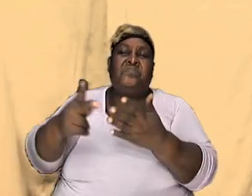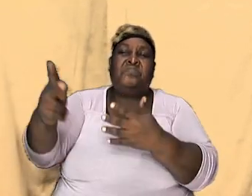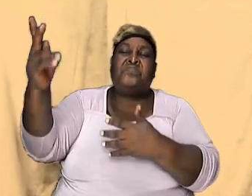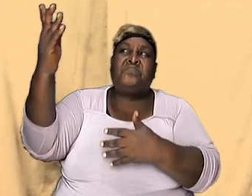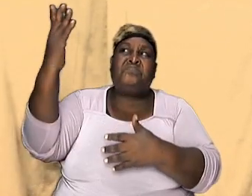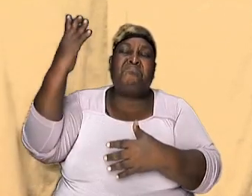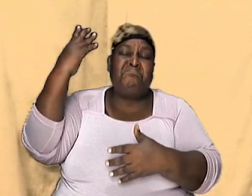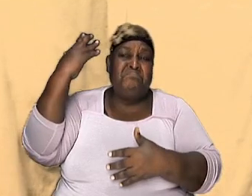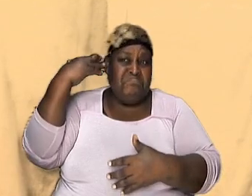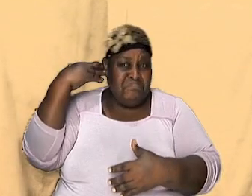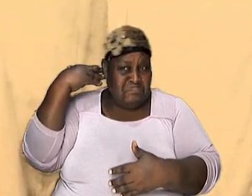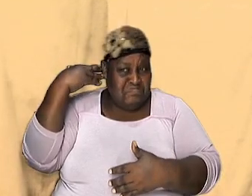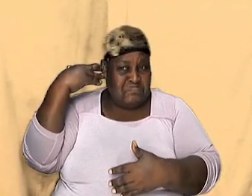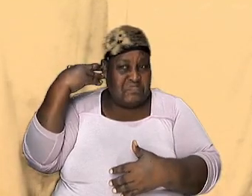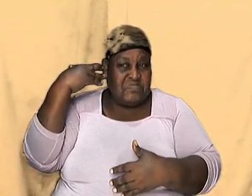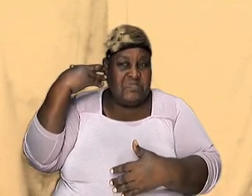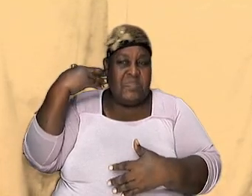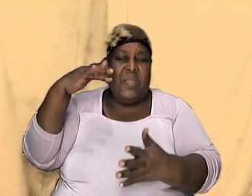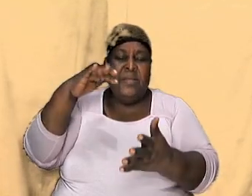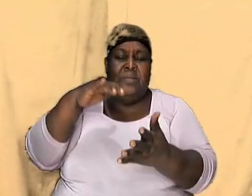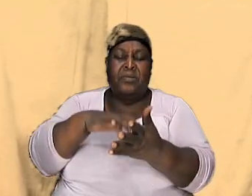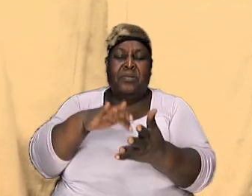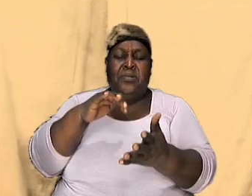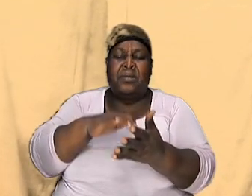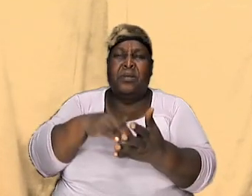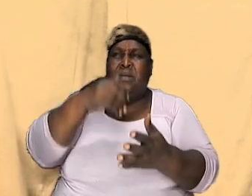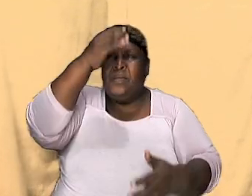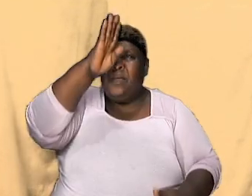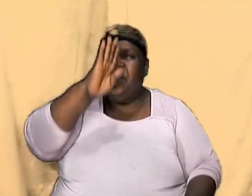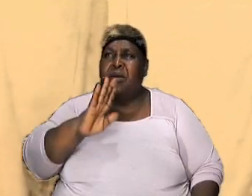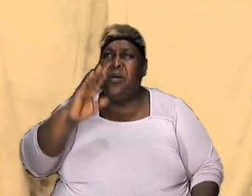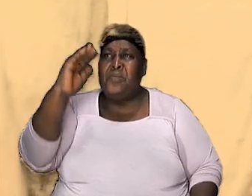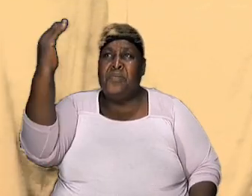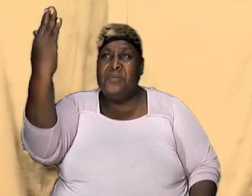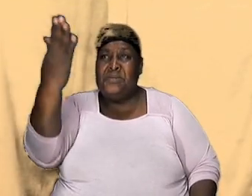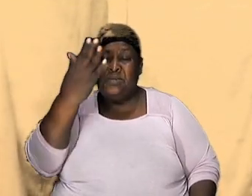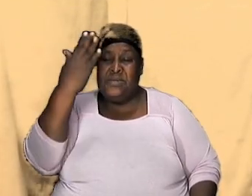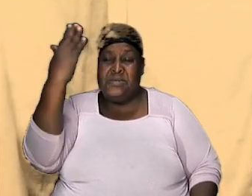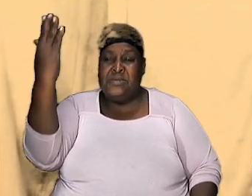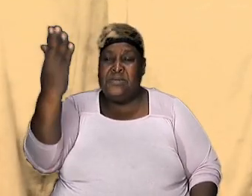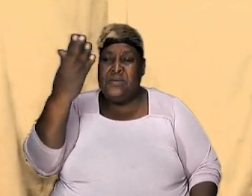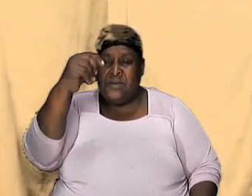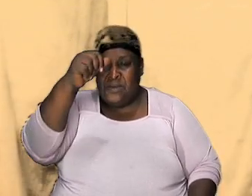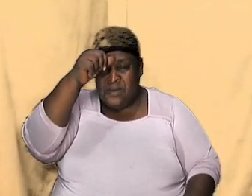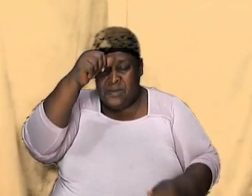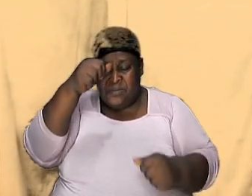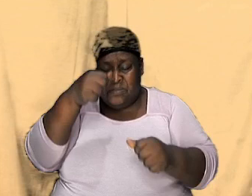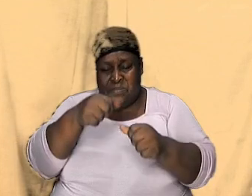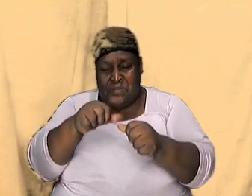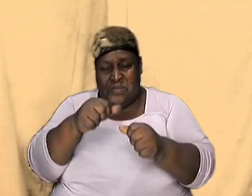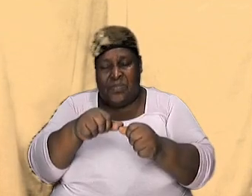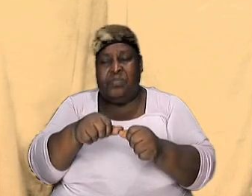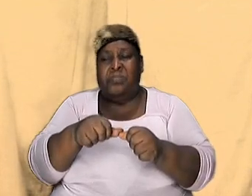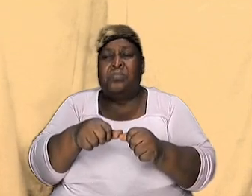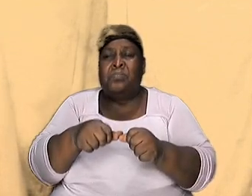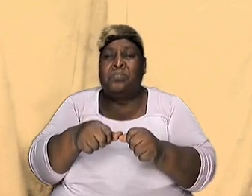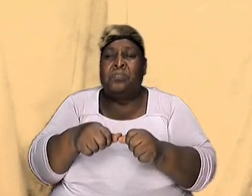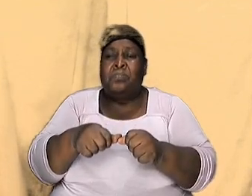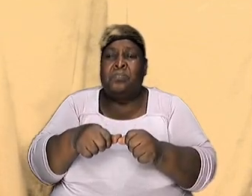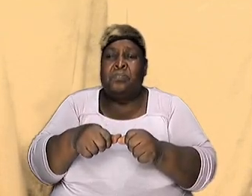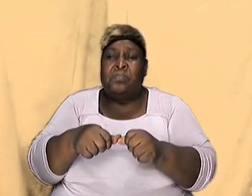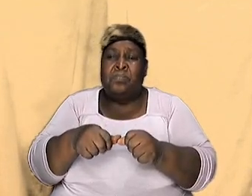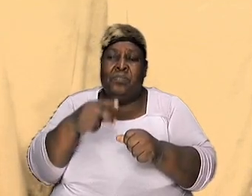looking at the subject, the presence of God. Amen. And I remember in week one, we looked at